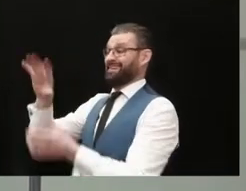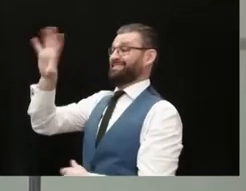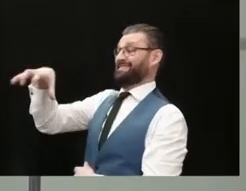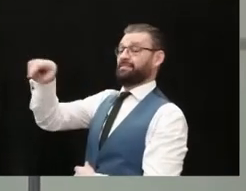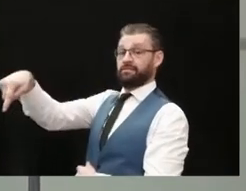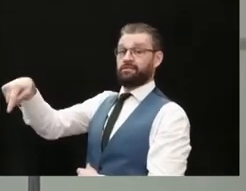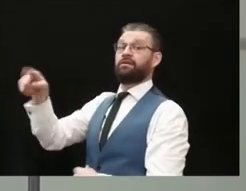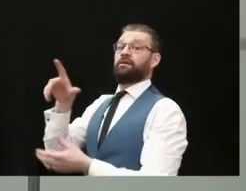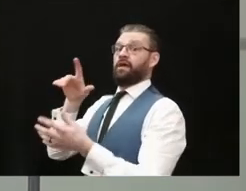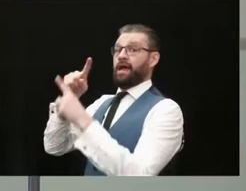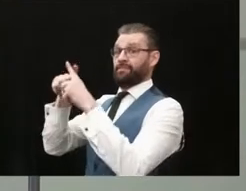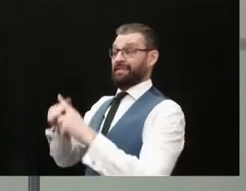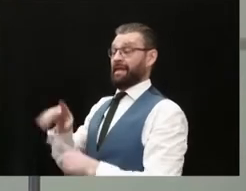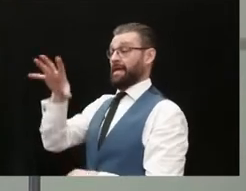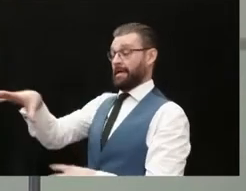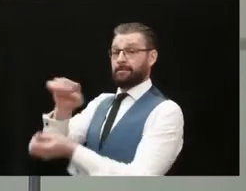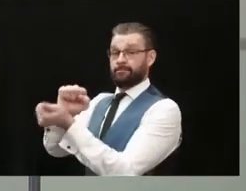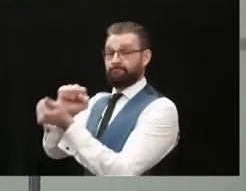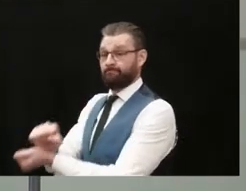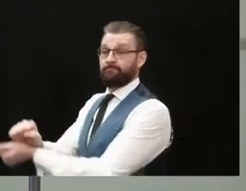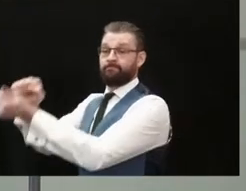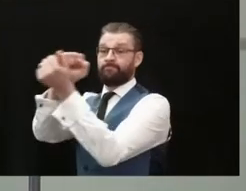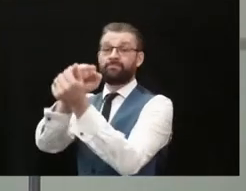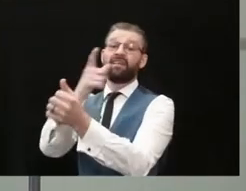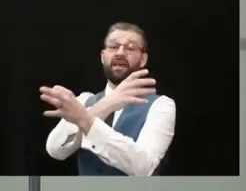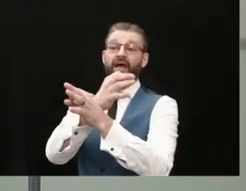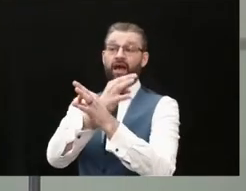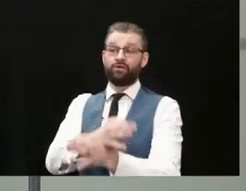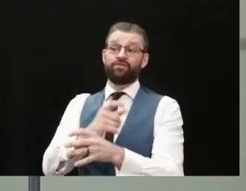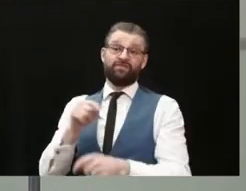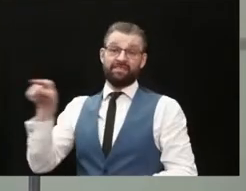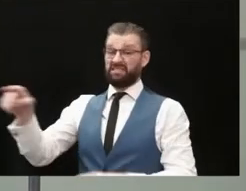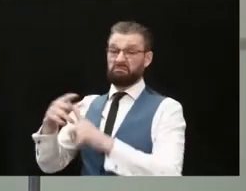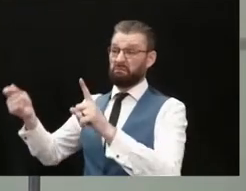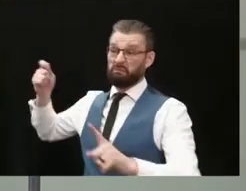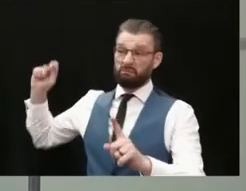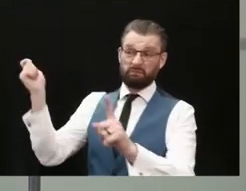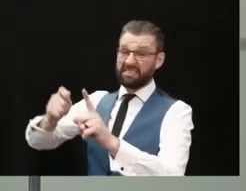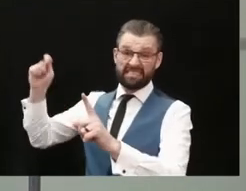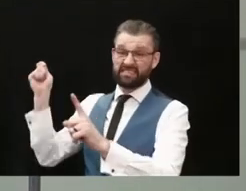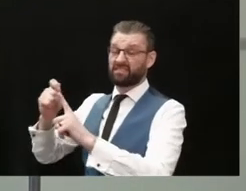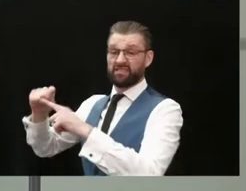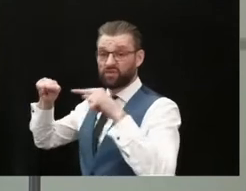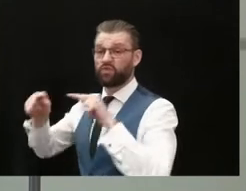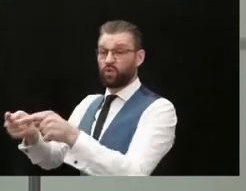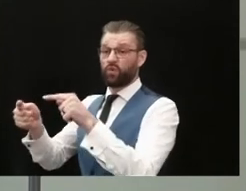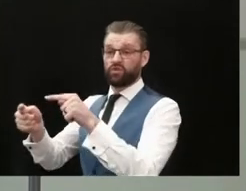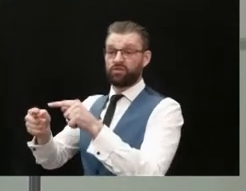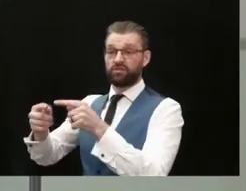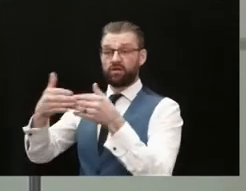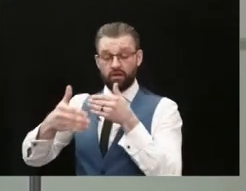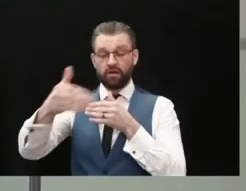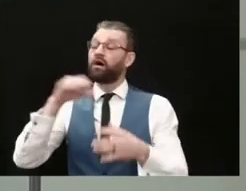in Amsterdam, from there to the notorious camp at Amersfoort, where he was beaten and tortured, and from then on